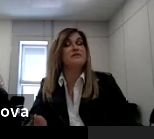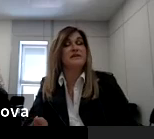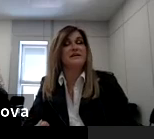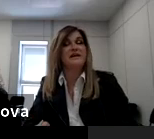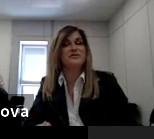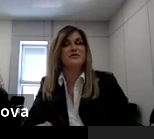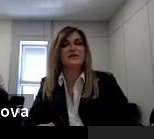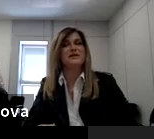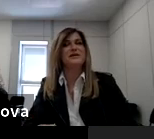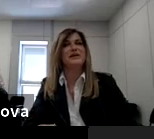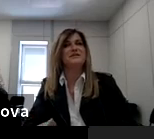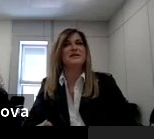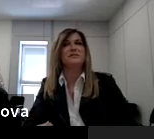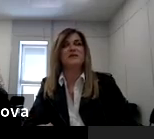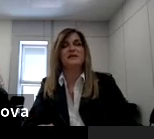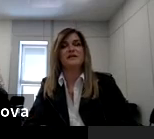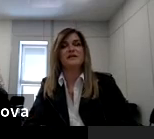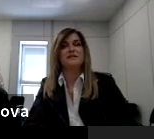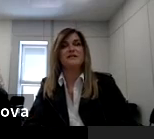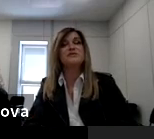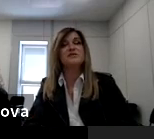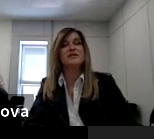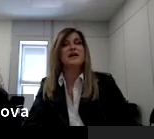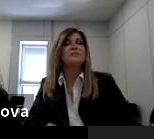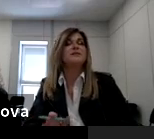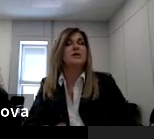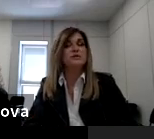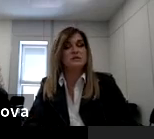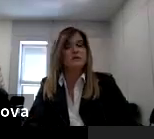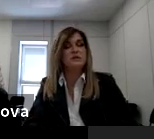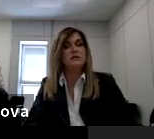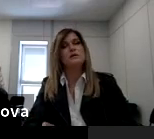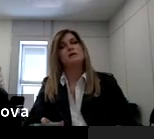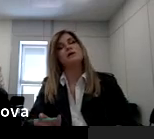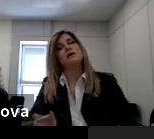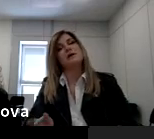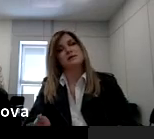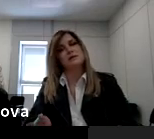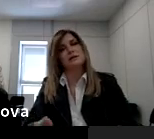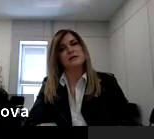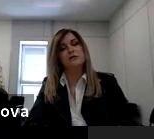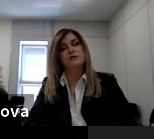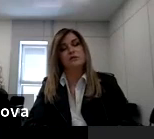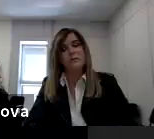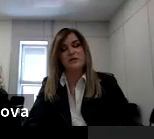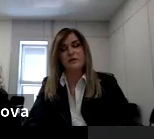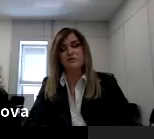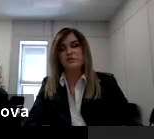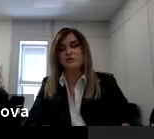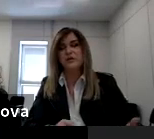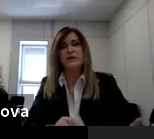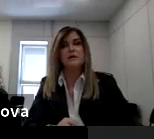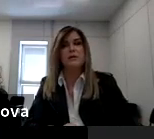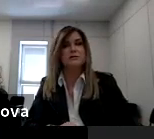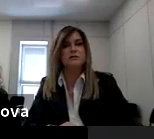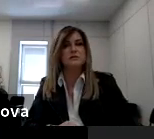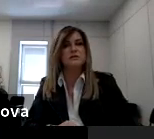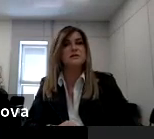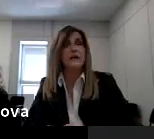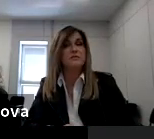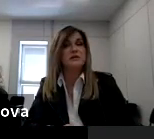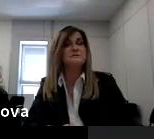about everything actually when we are developing the solution. But most of all, as an outdoor manufacturer, we care